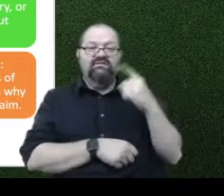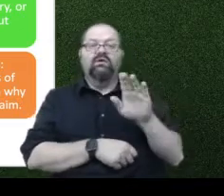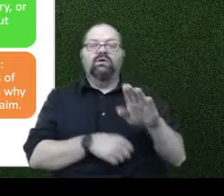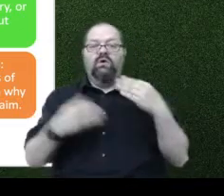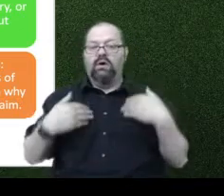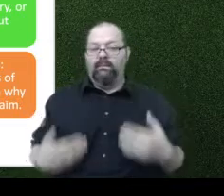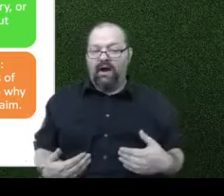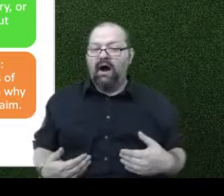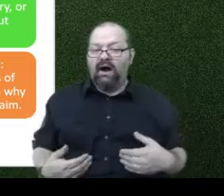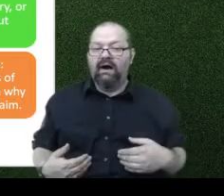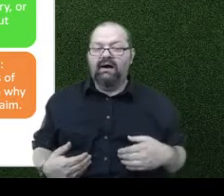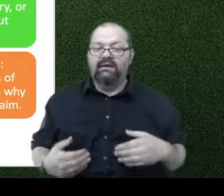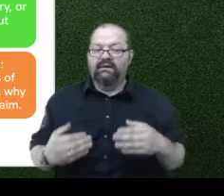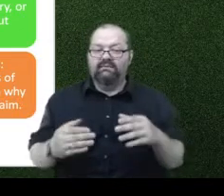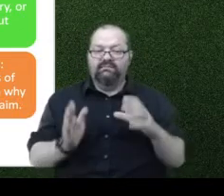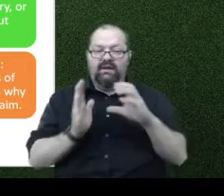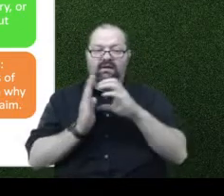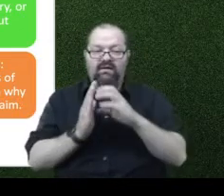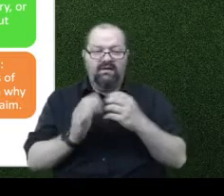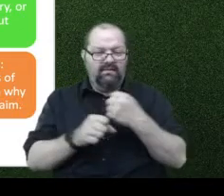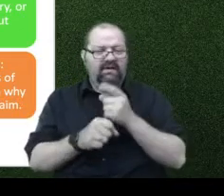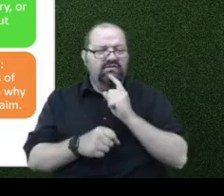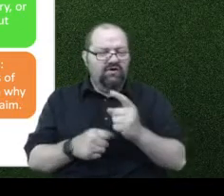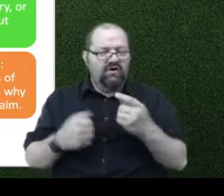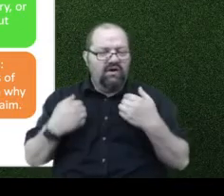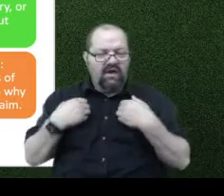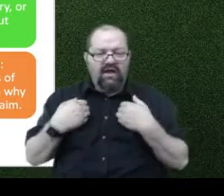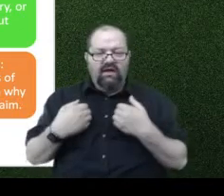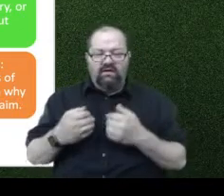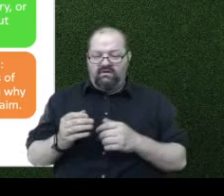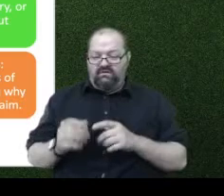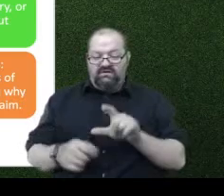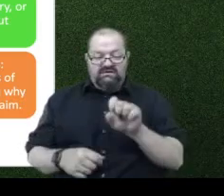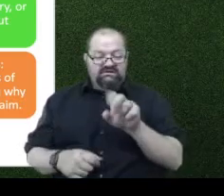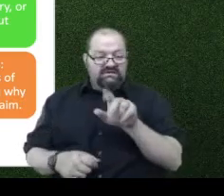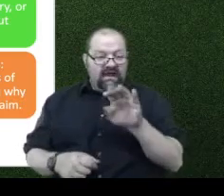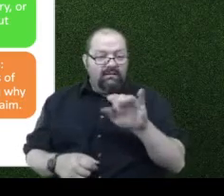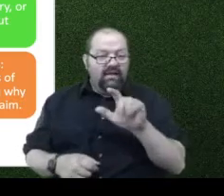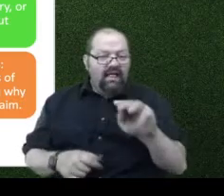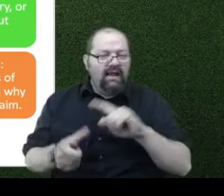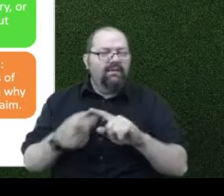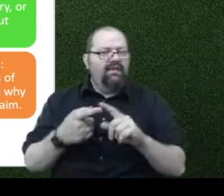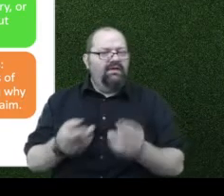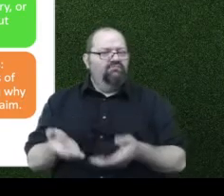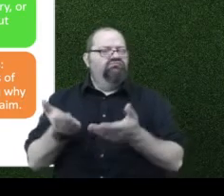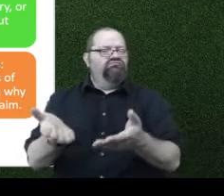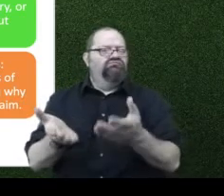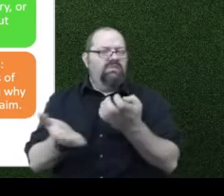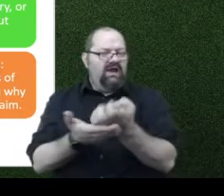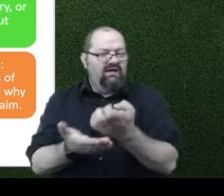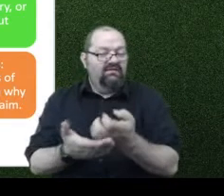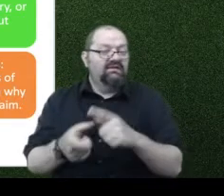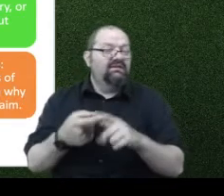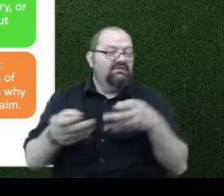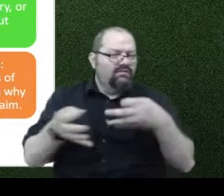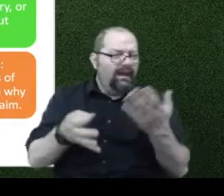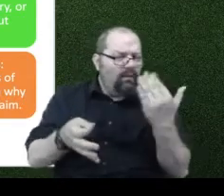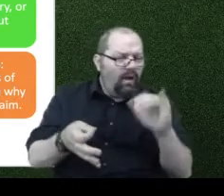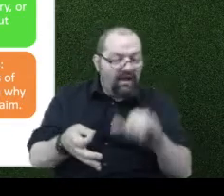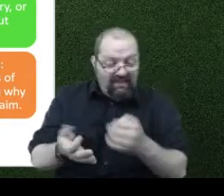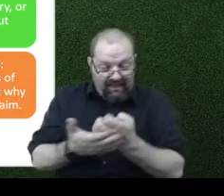a subclaim, give a few pieces of evidence to support it, and explain why the evidence matters to your